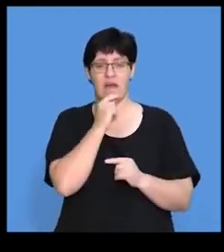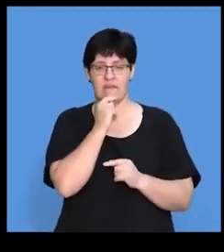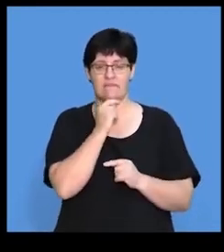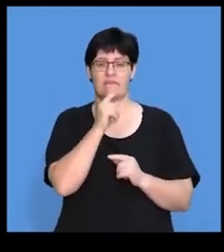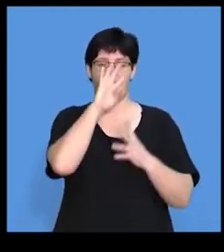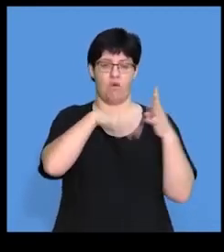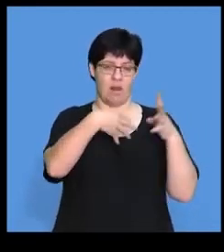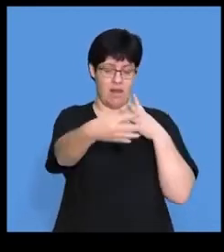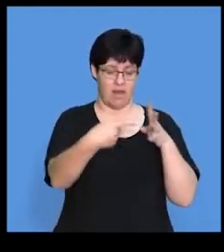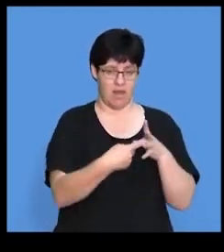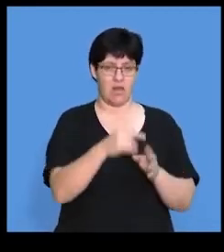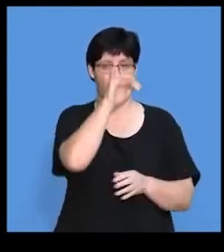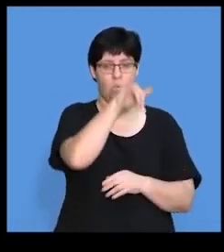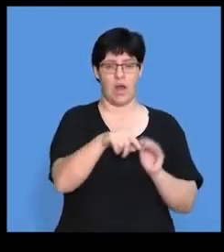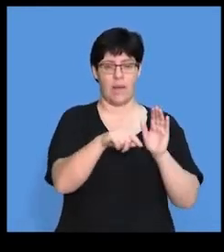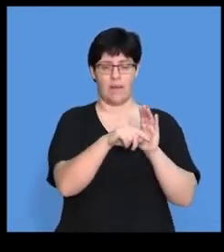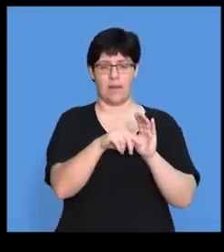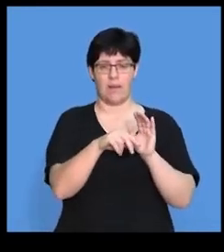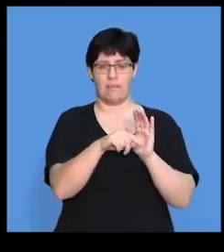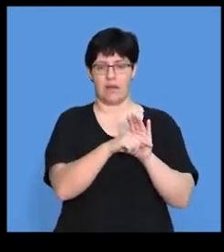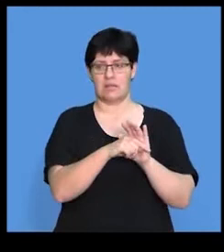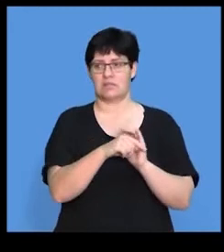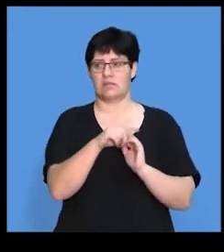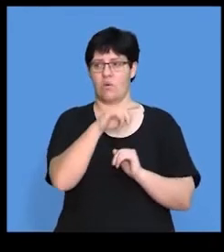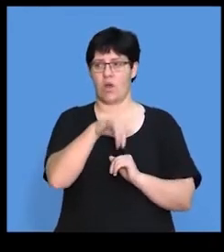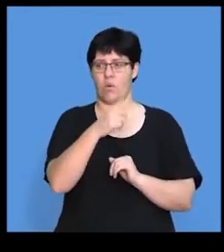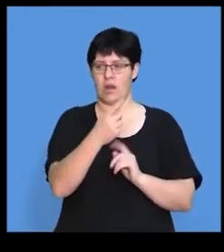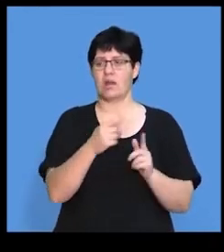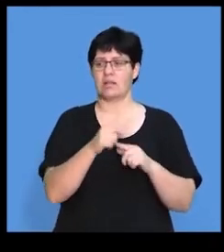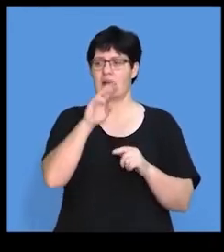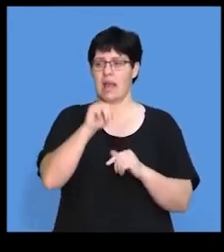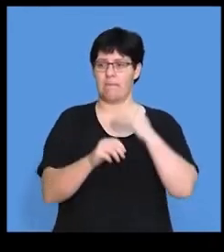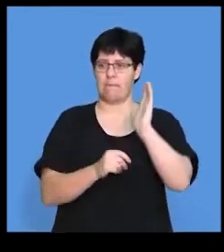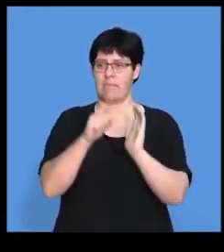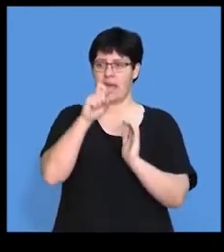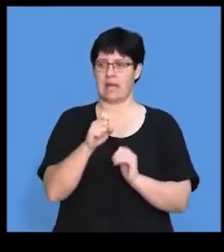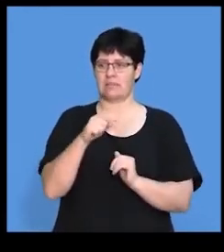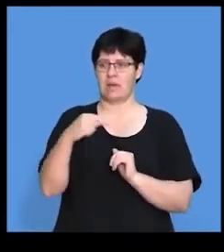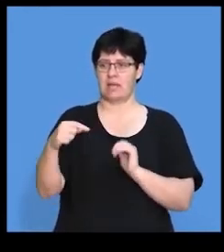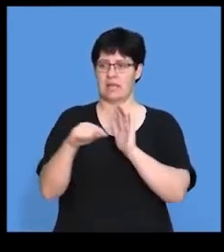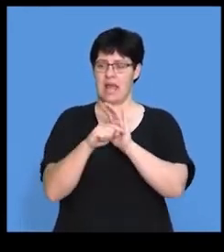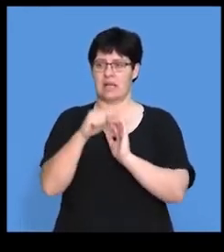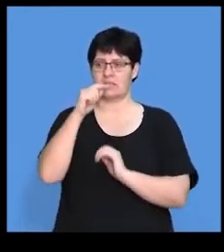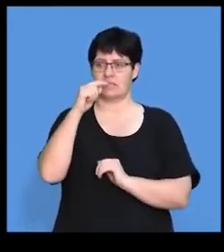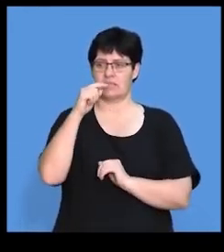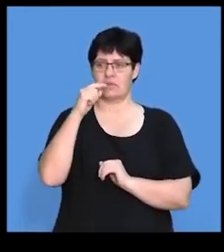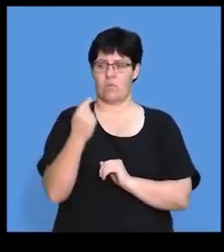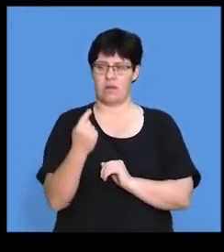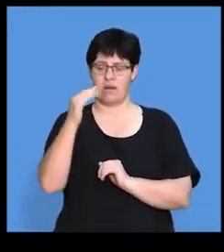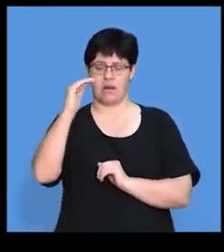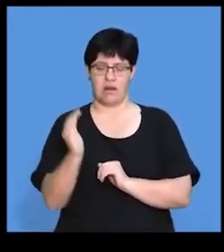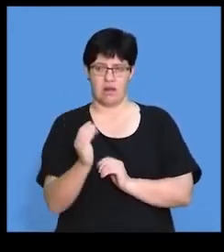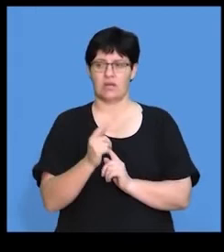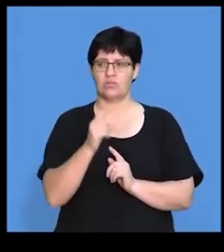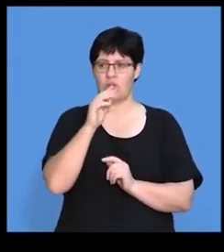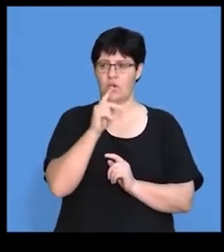formula. Y minus y1 is equal to m into x minus x1, where m is the gradient